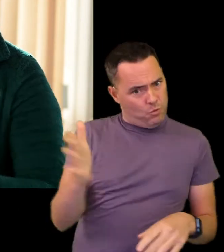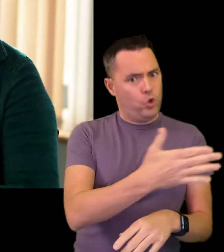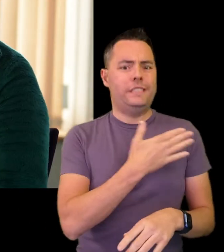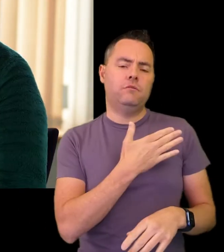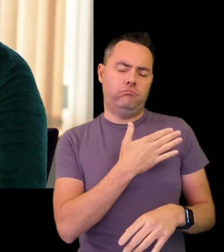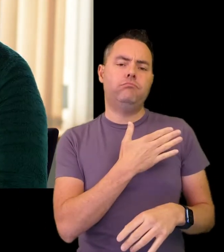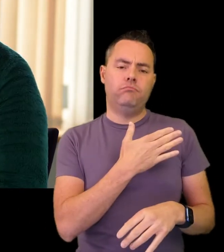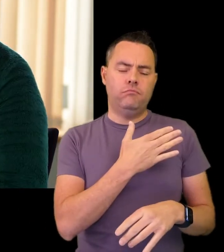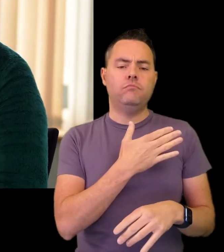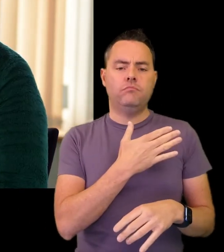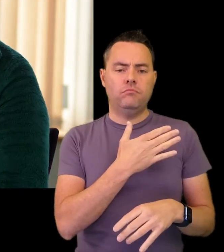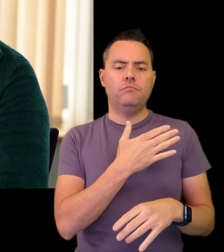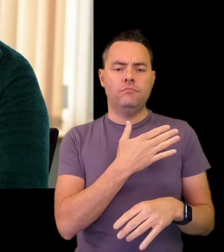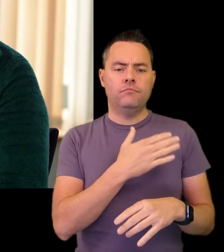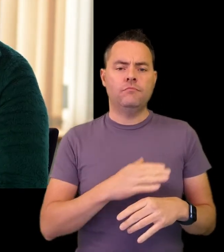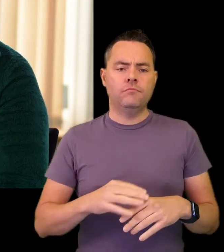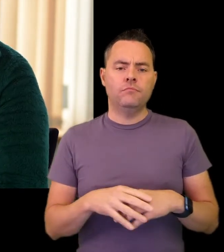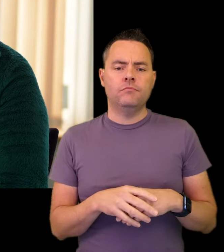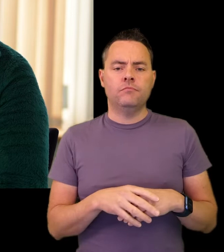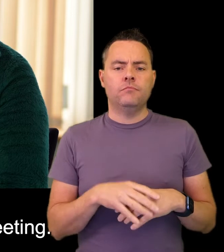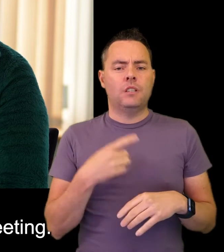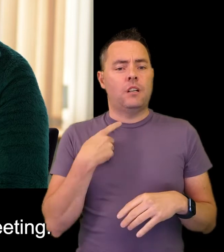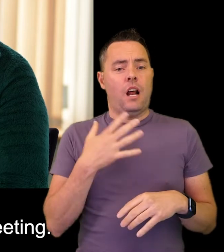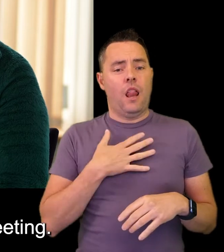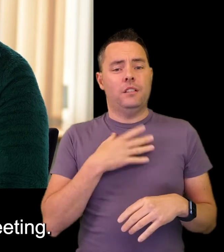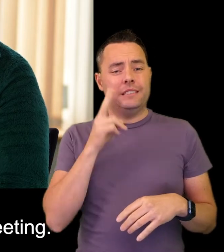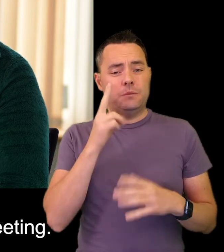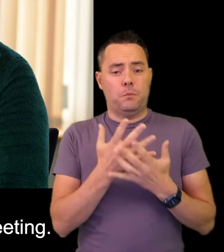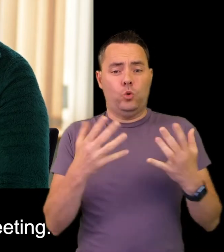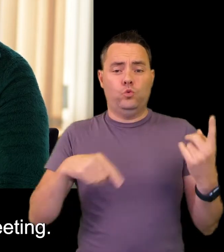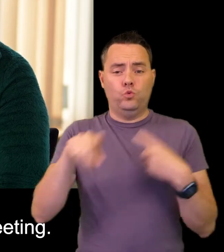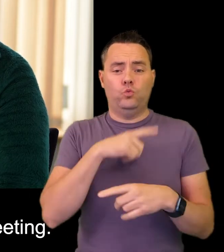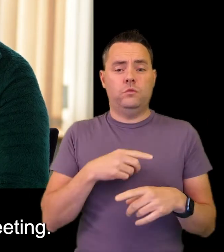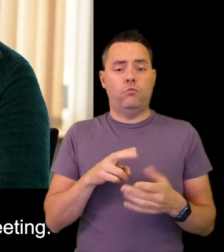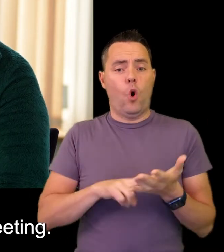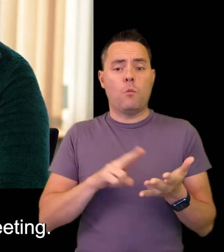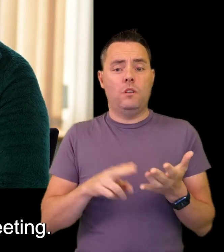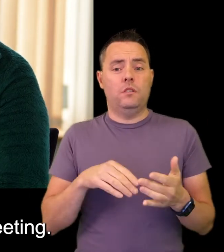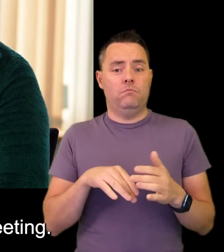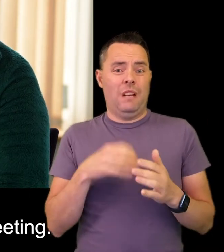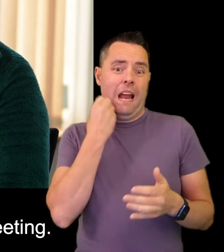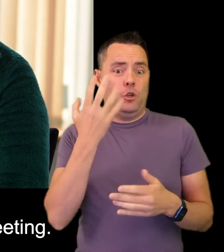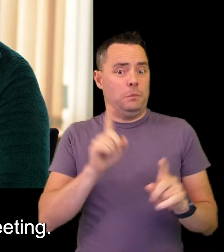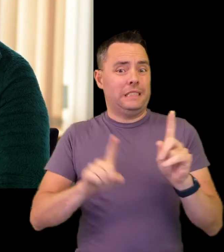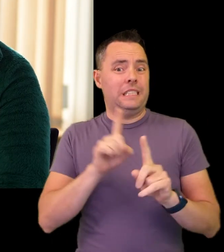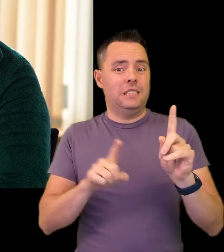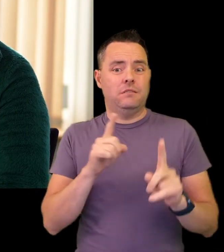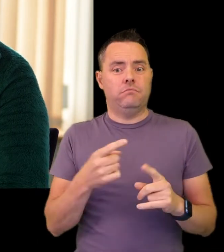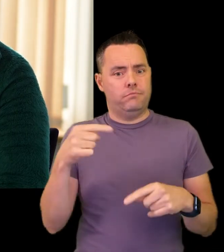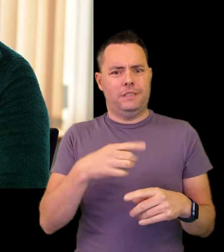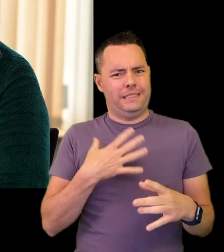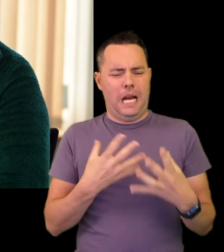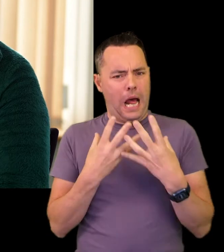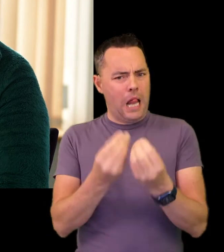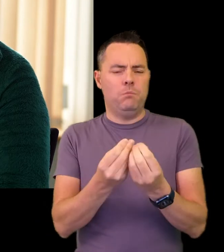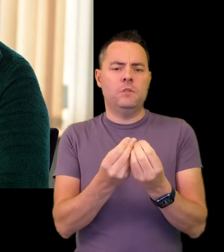for everybody involved. And I'd love to see that becoming much more normal in every meeting. What do